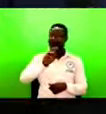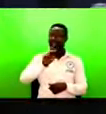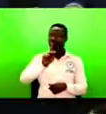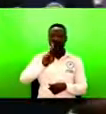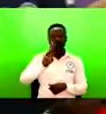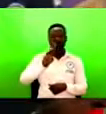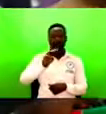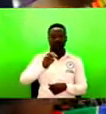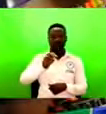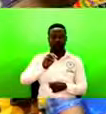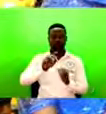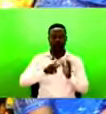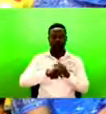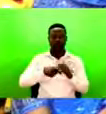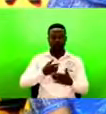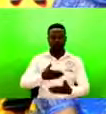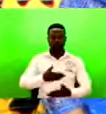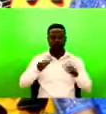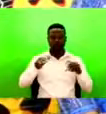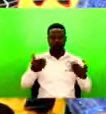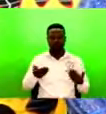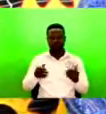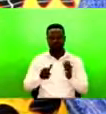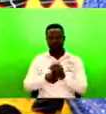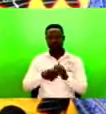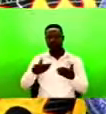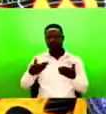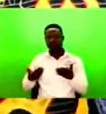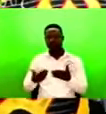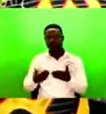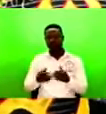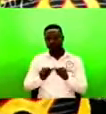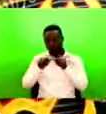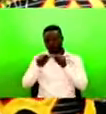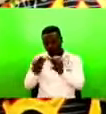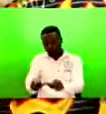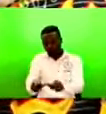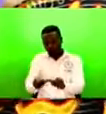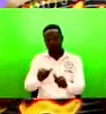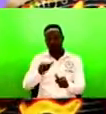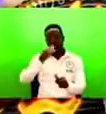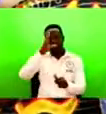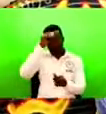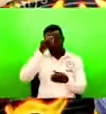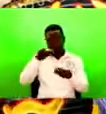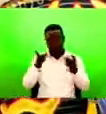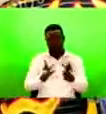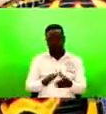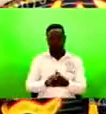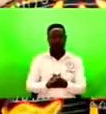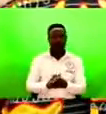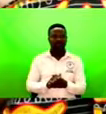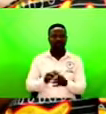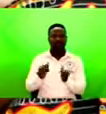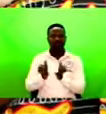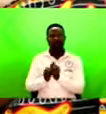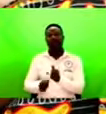And then I'm happy to introduce to you the new or continuing permanent director and his